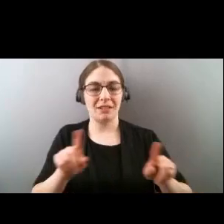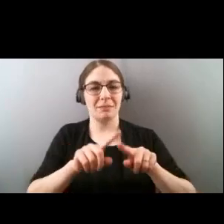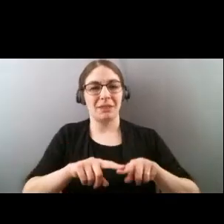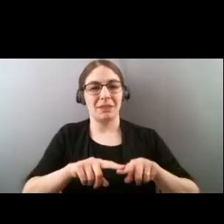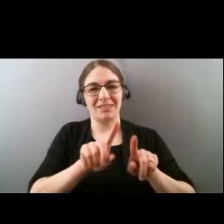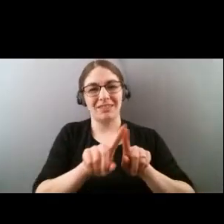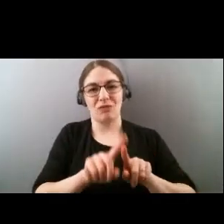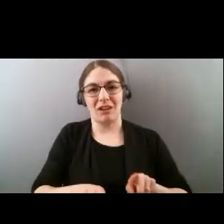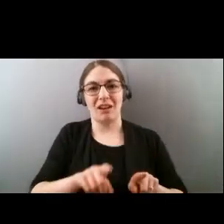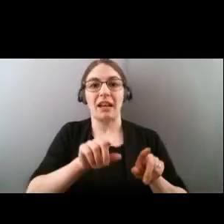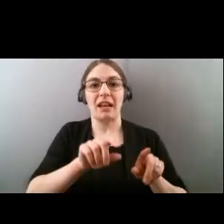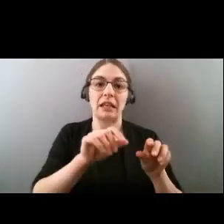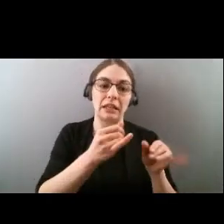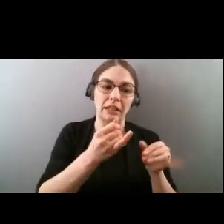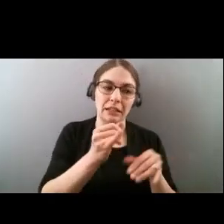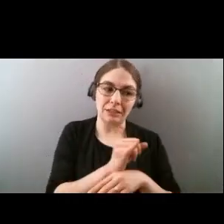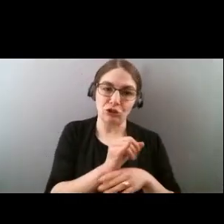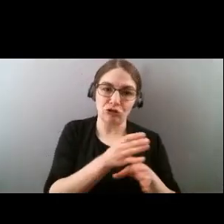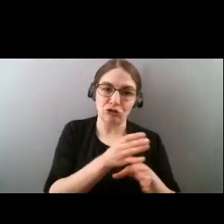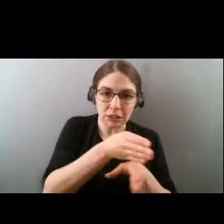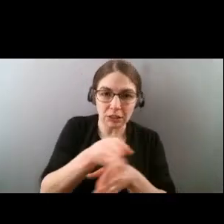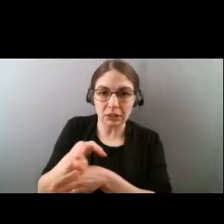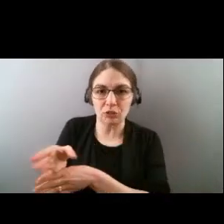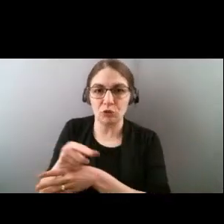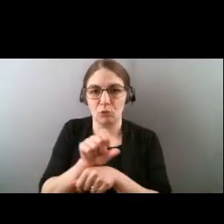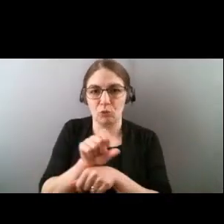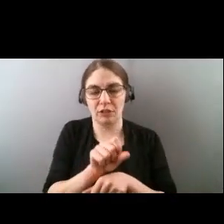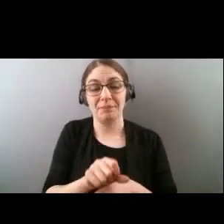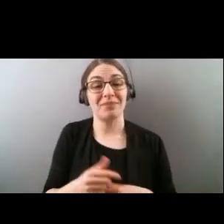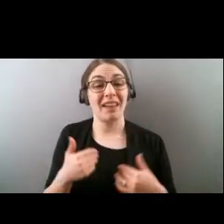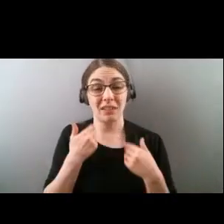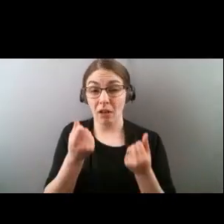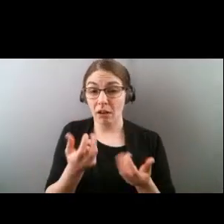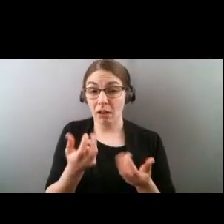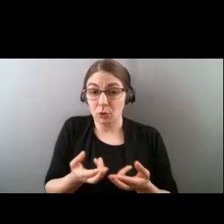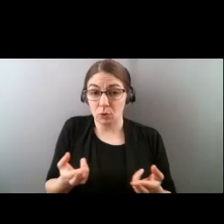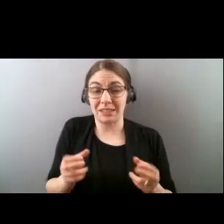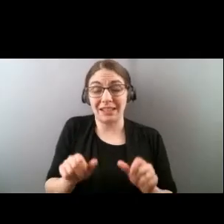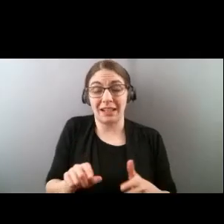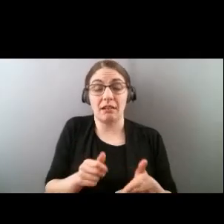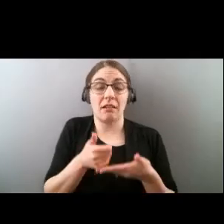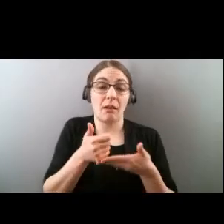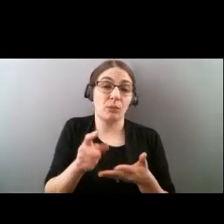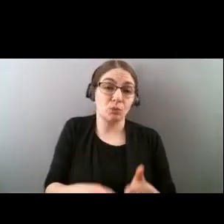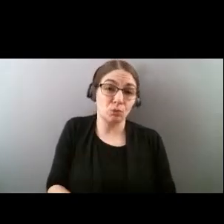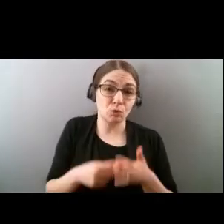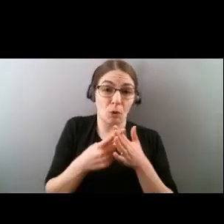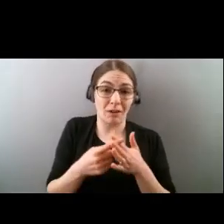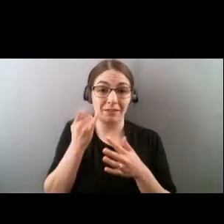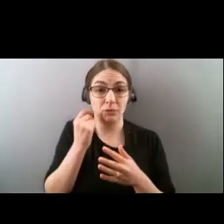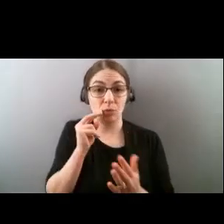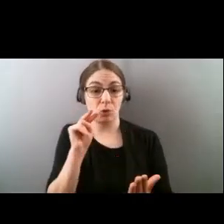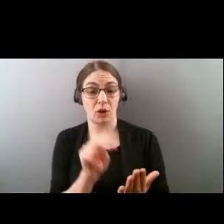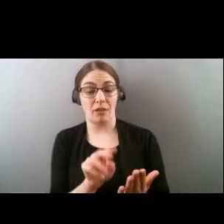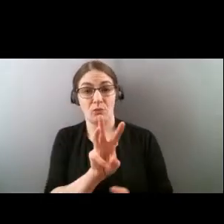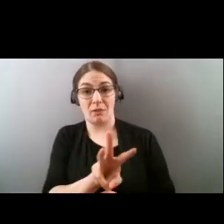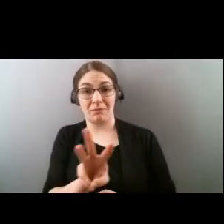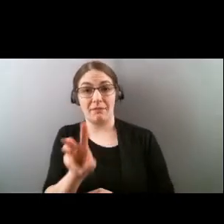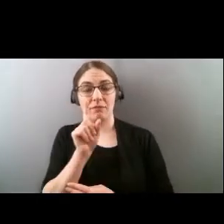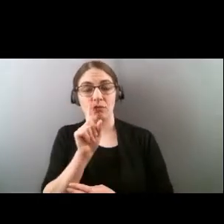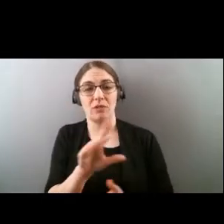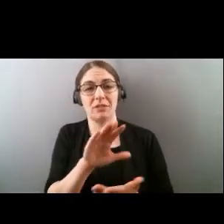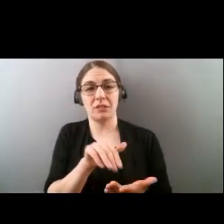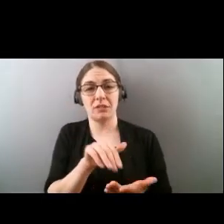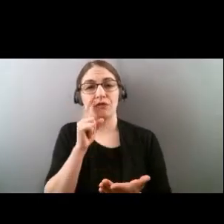it is that you're working. There's a lot of resources out there that can also help you get started. If you look at on the website for the Center